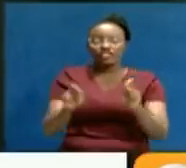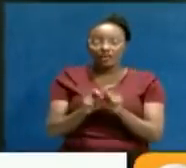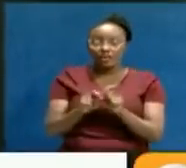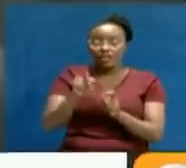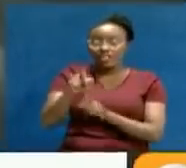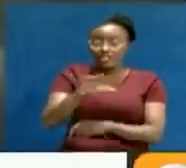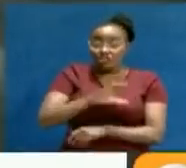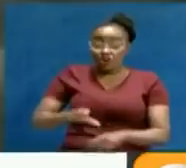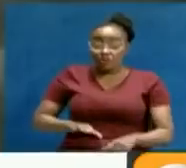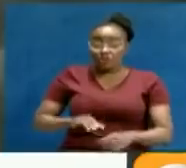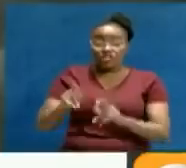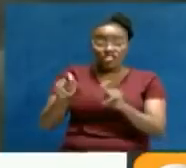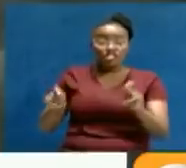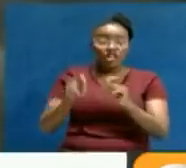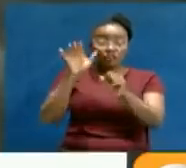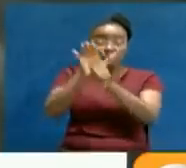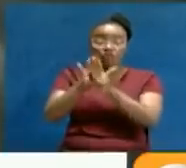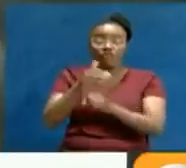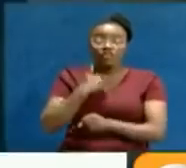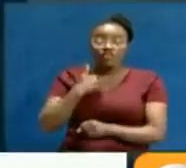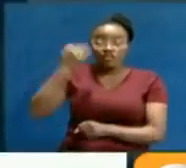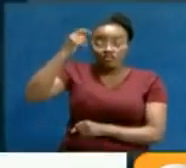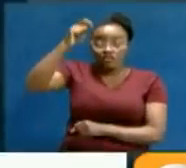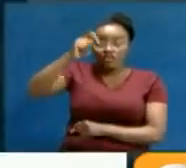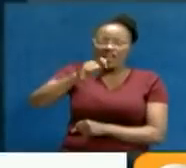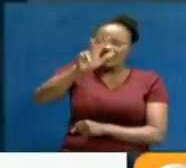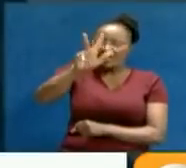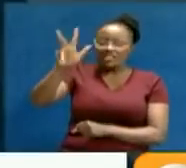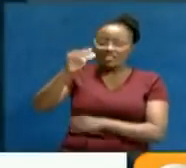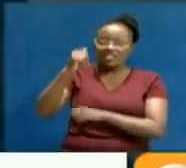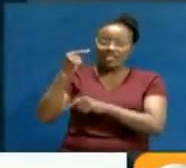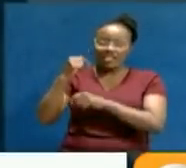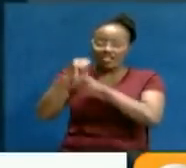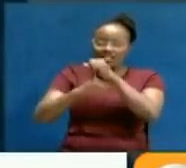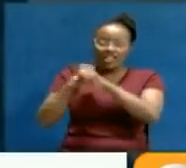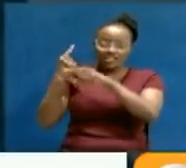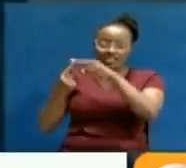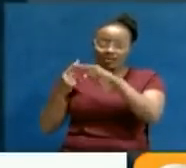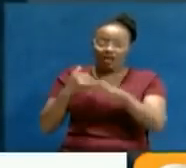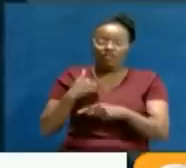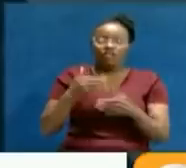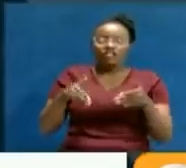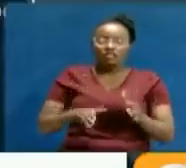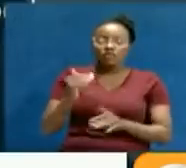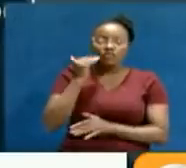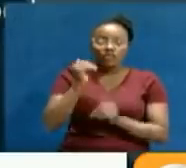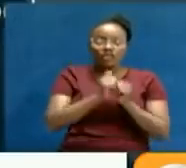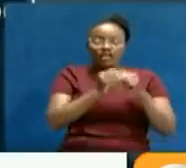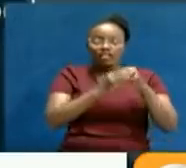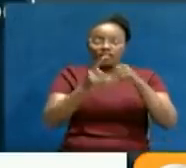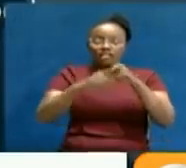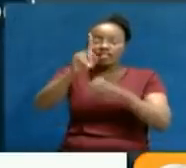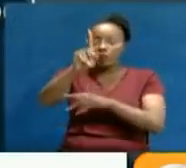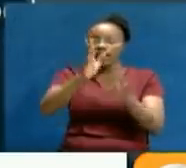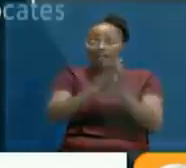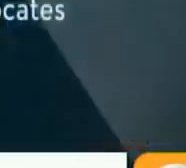in this commission. Justice Ouko has a career spanning 33 years in legal practice. He was born in Siaya in 1961.